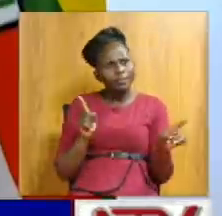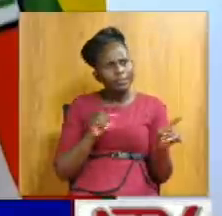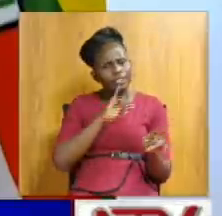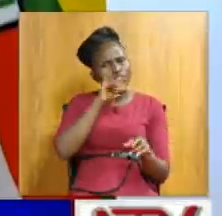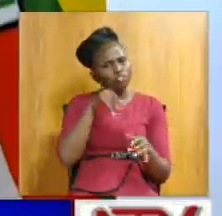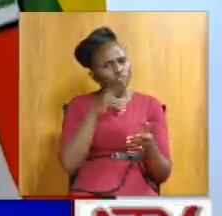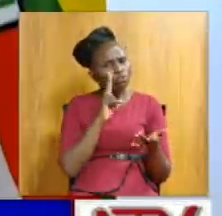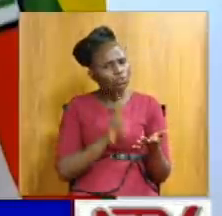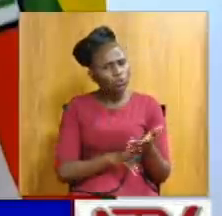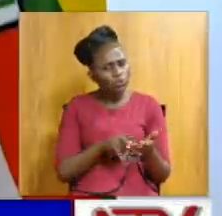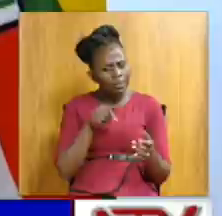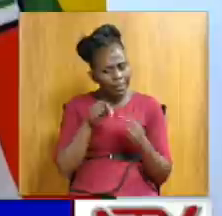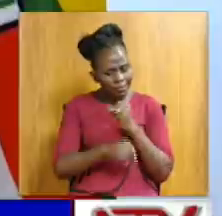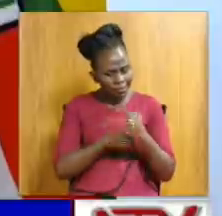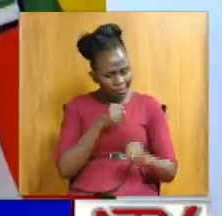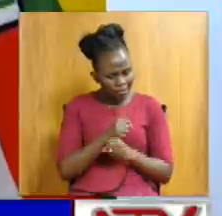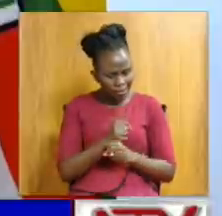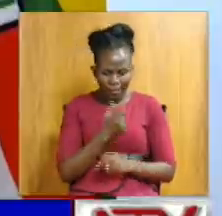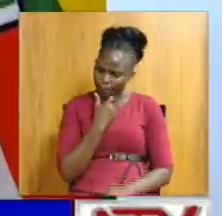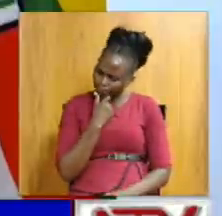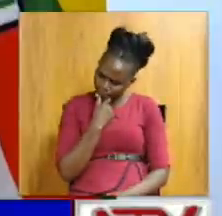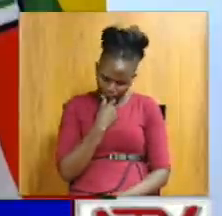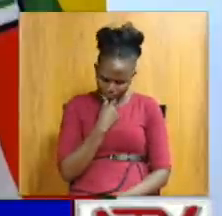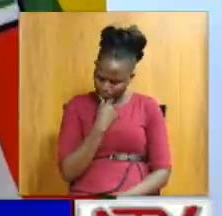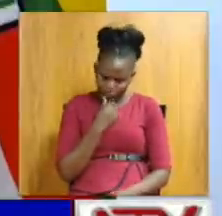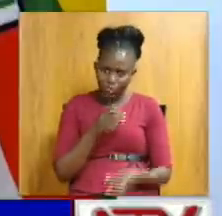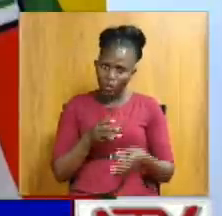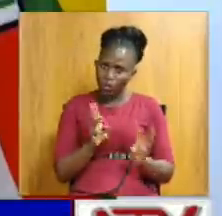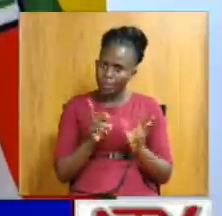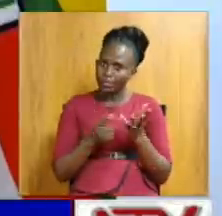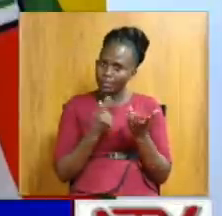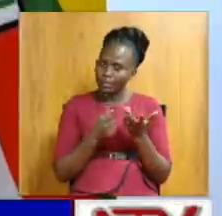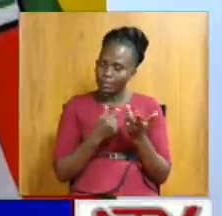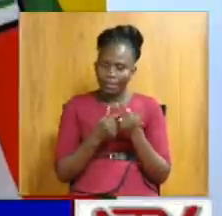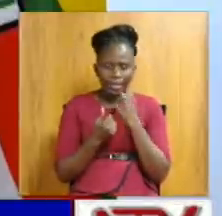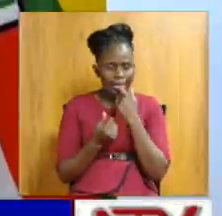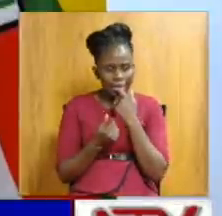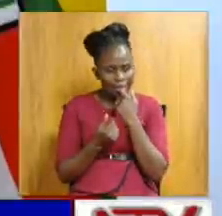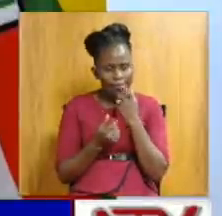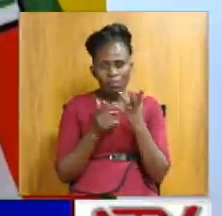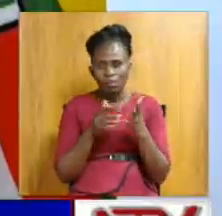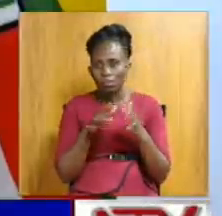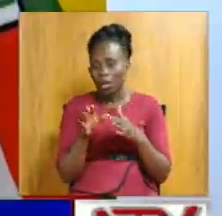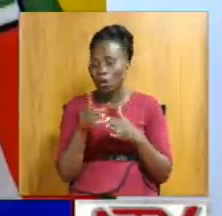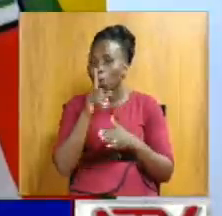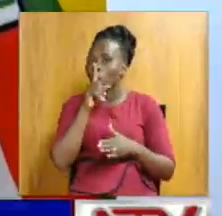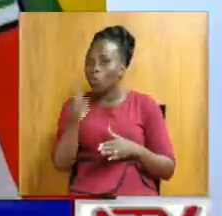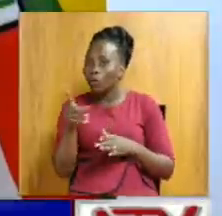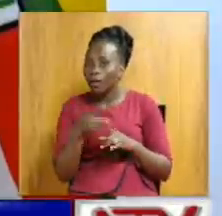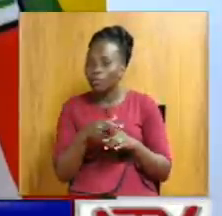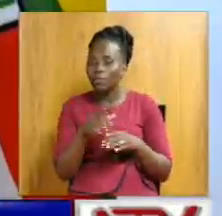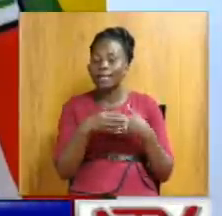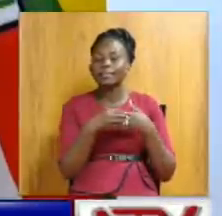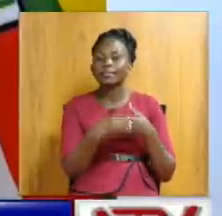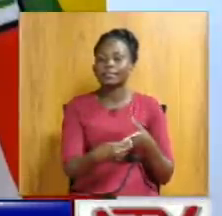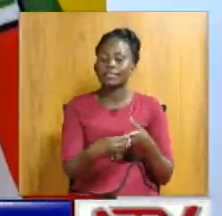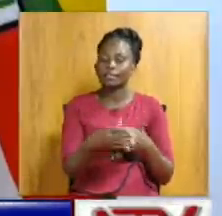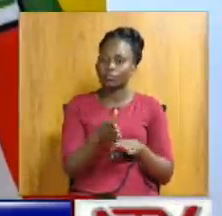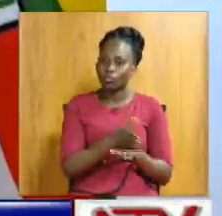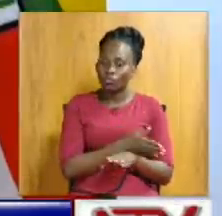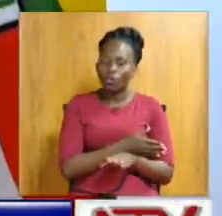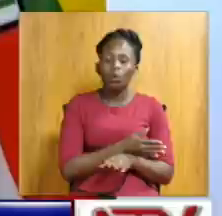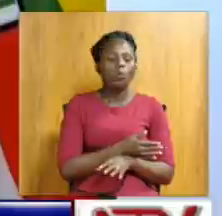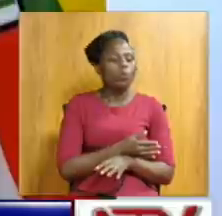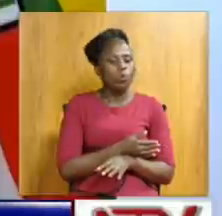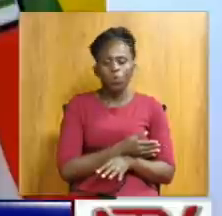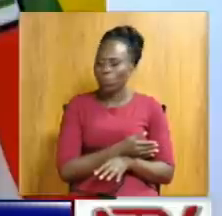characteristic to their shallow miscalculation, on the orders of their leaders who had made parts of Eastern